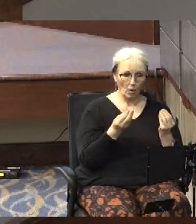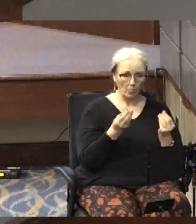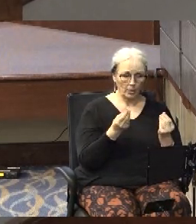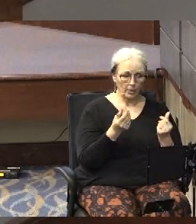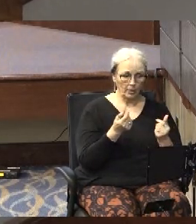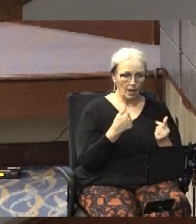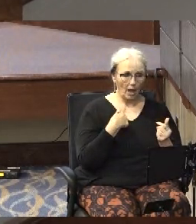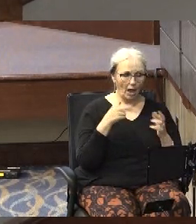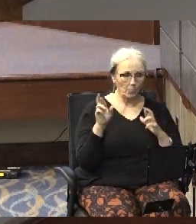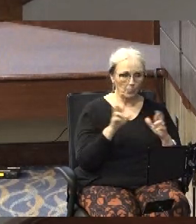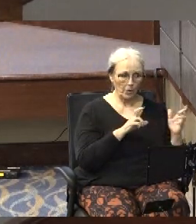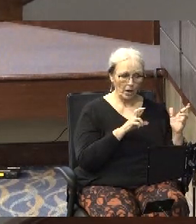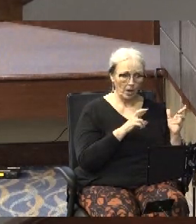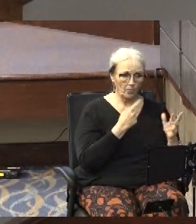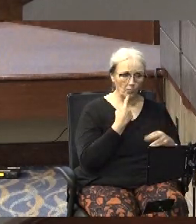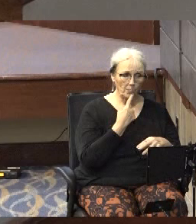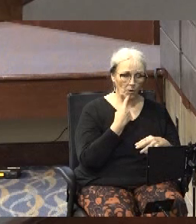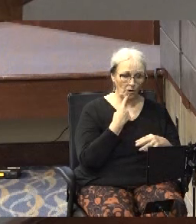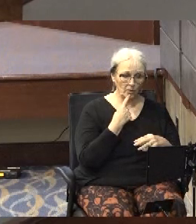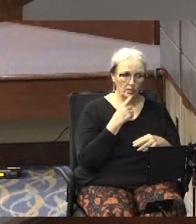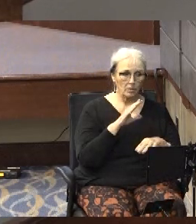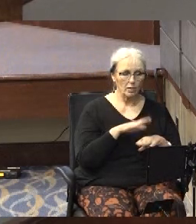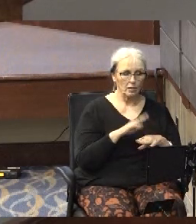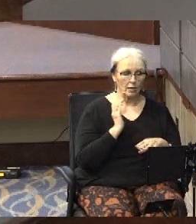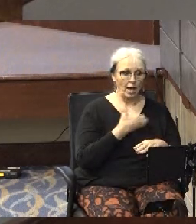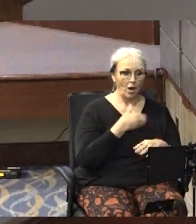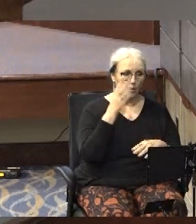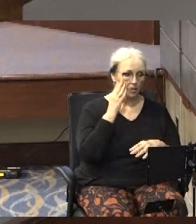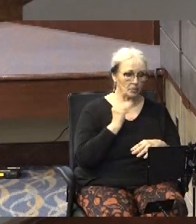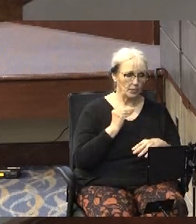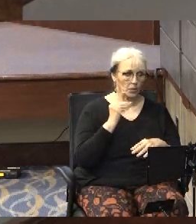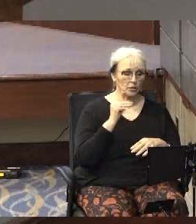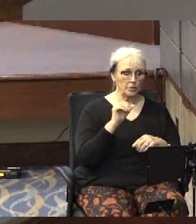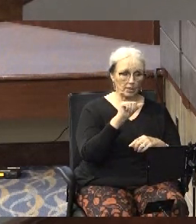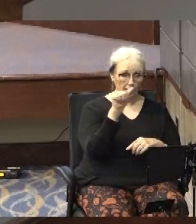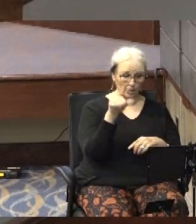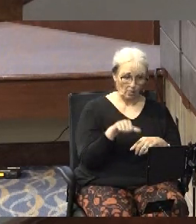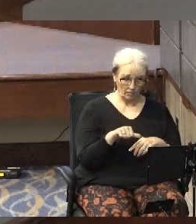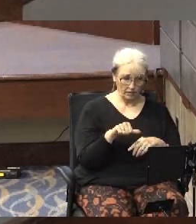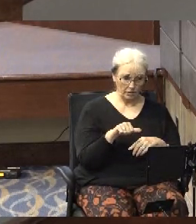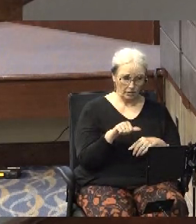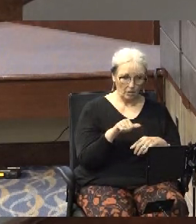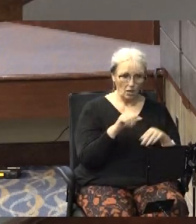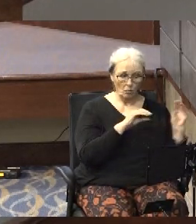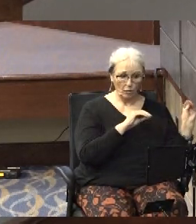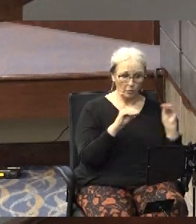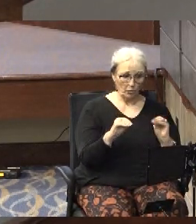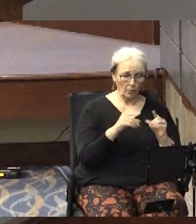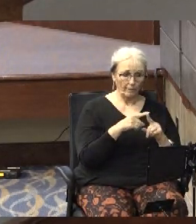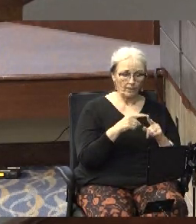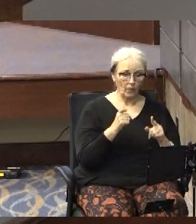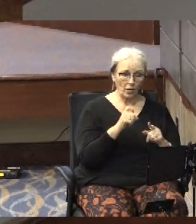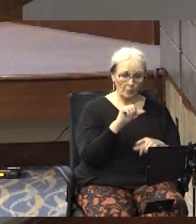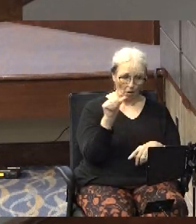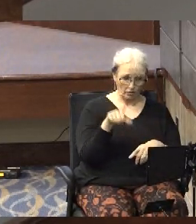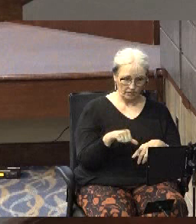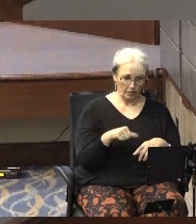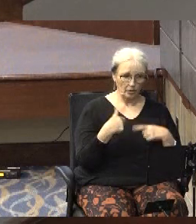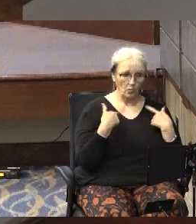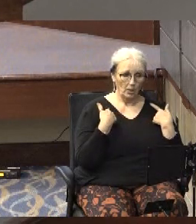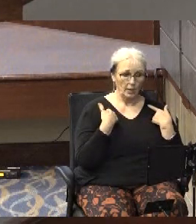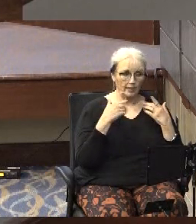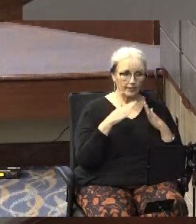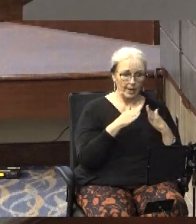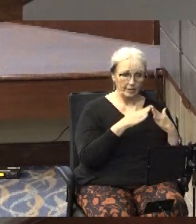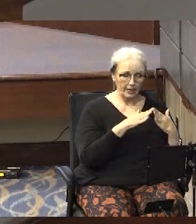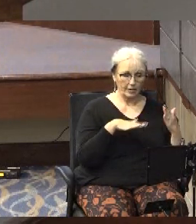had prepared some remarks based on our experience in Austin. We moved to Waco from Austin, and we lived in the